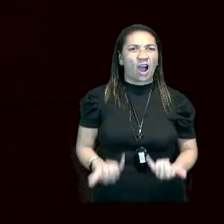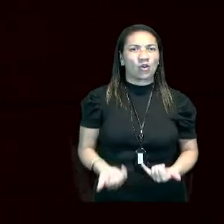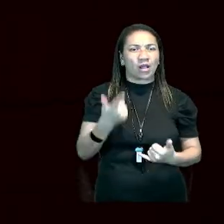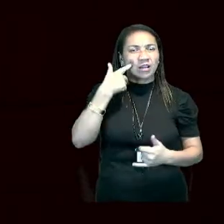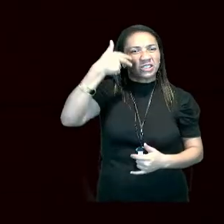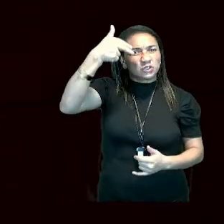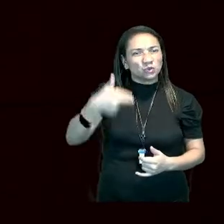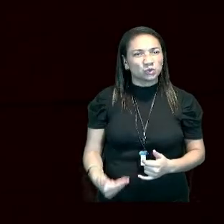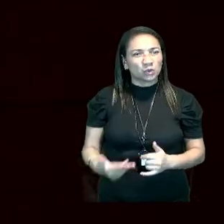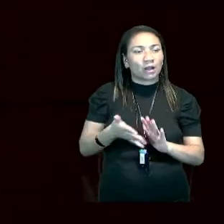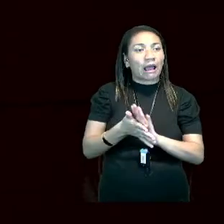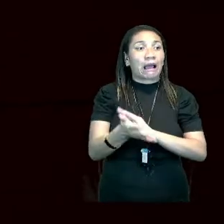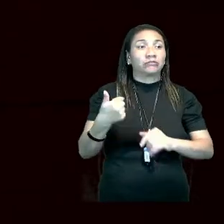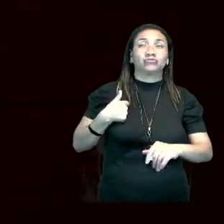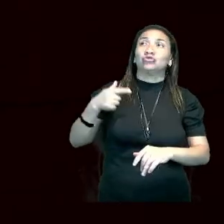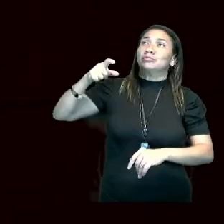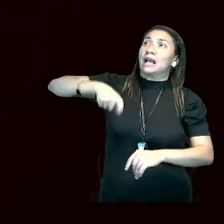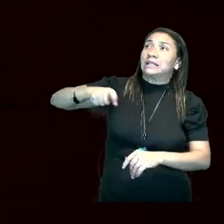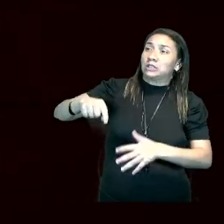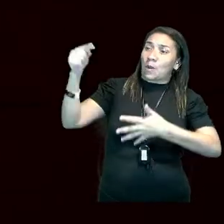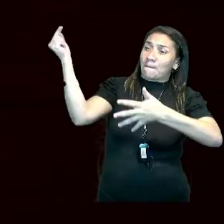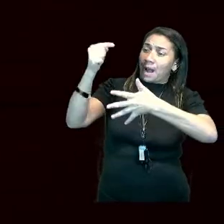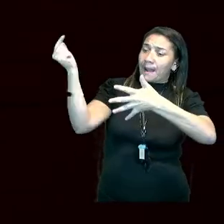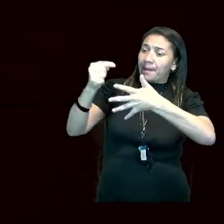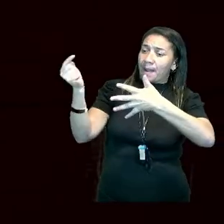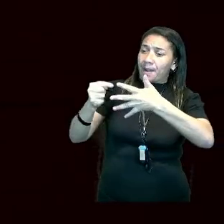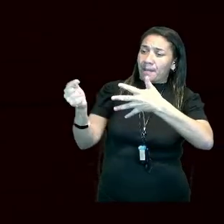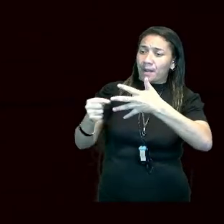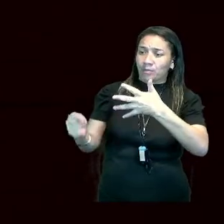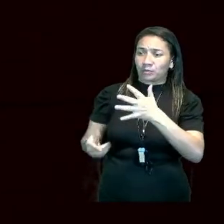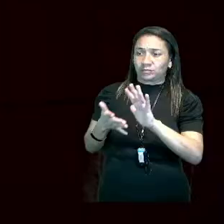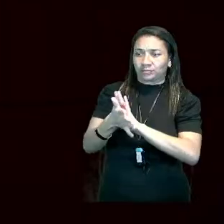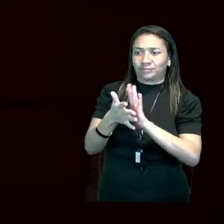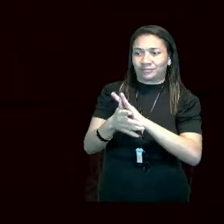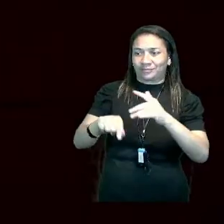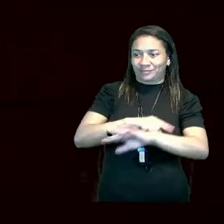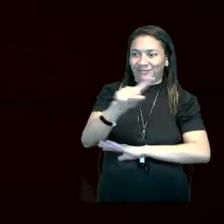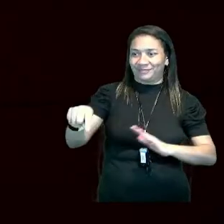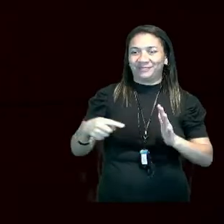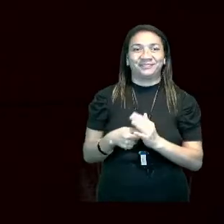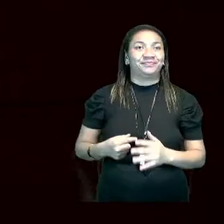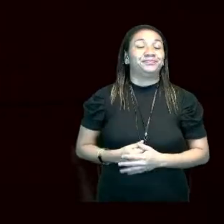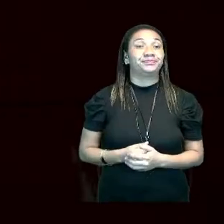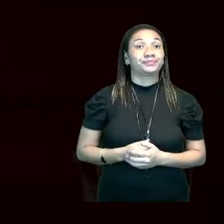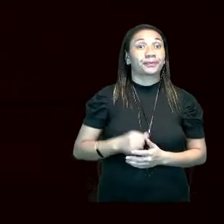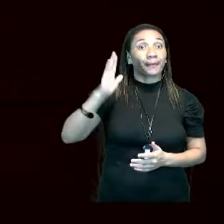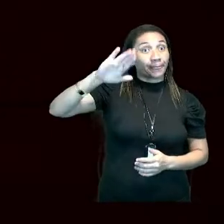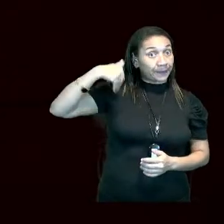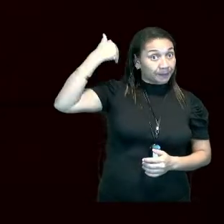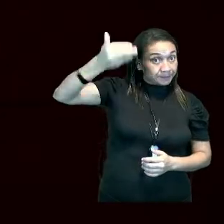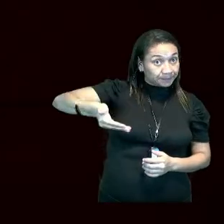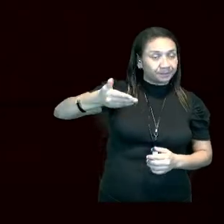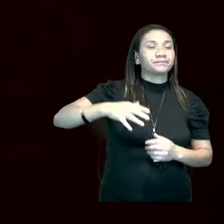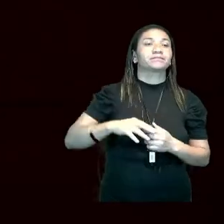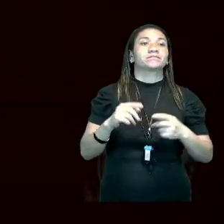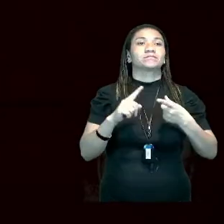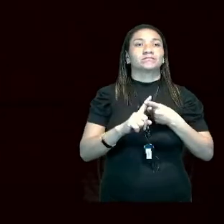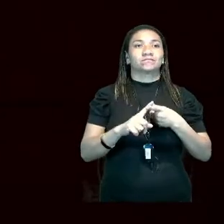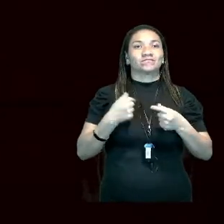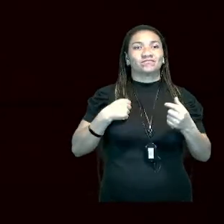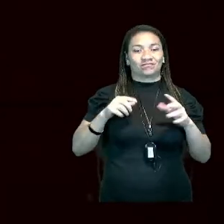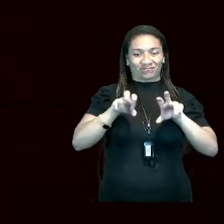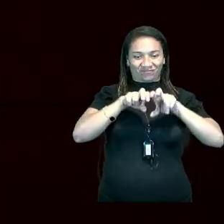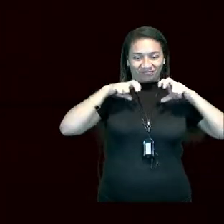and what they demand from this historical moment, so that these struggles can transcend through generations. Then we